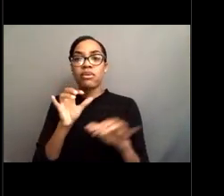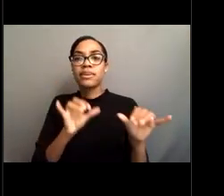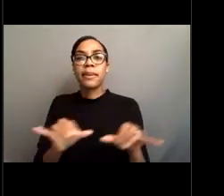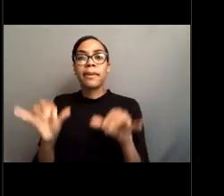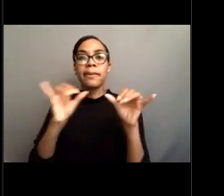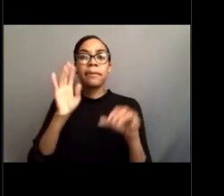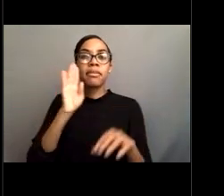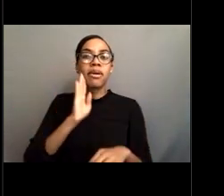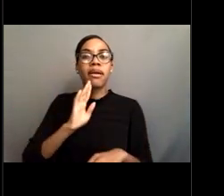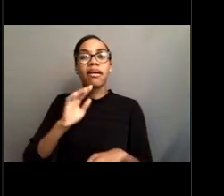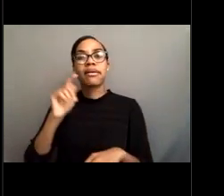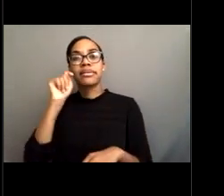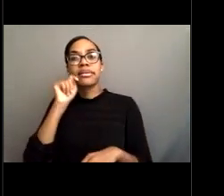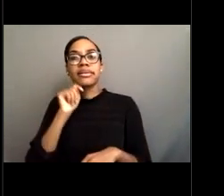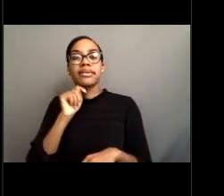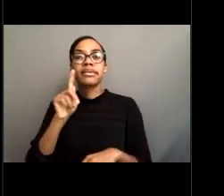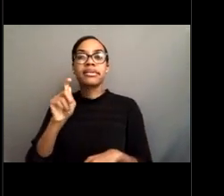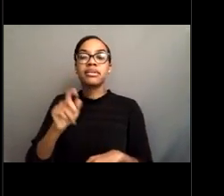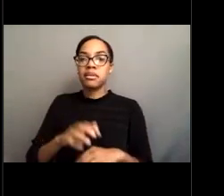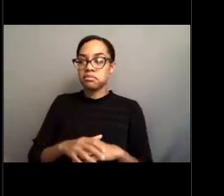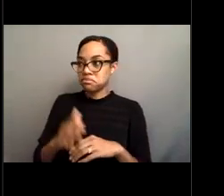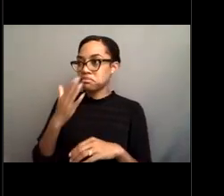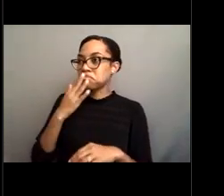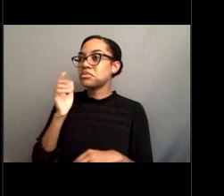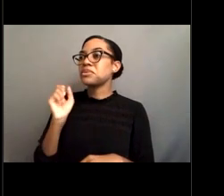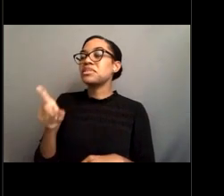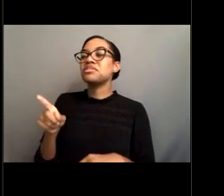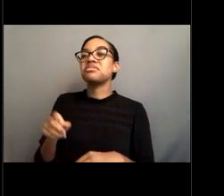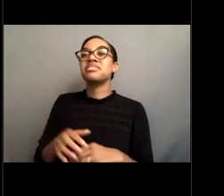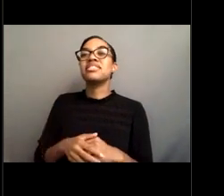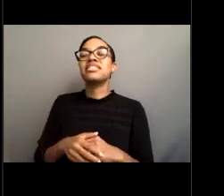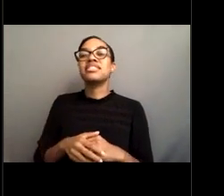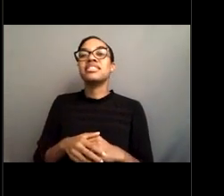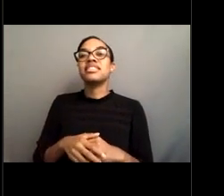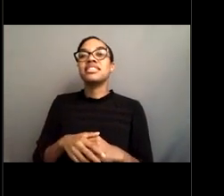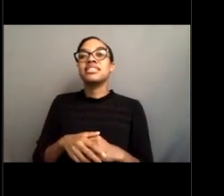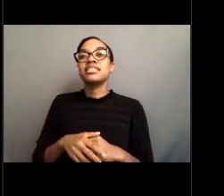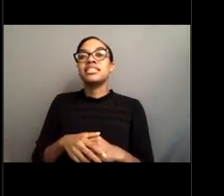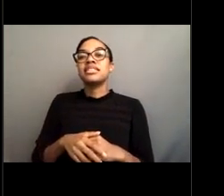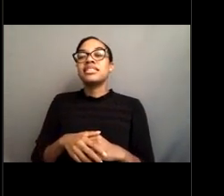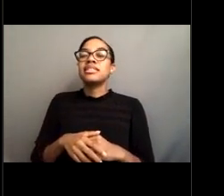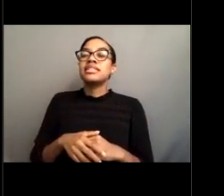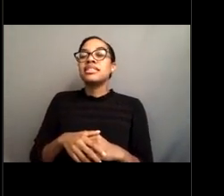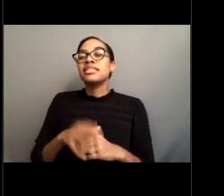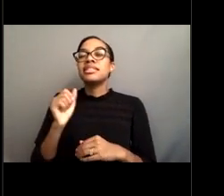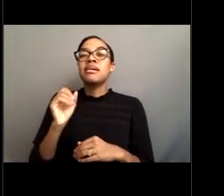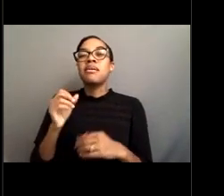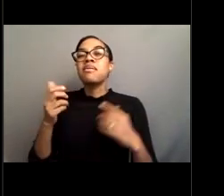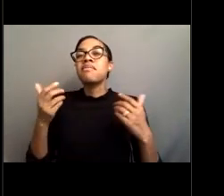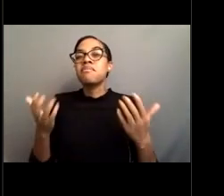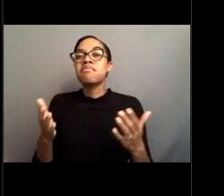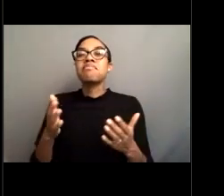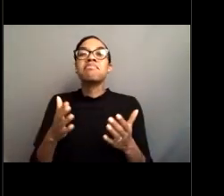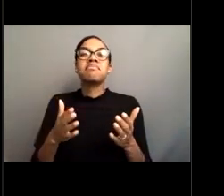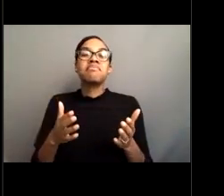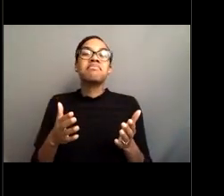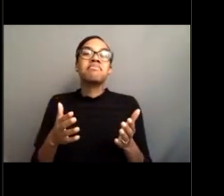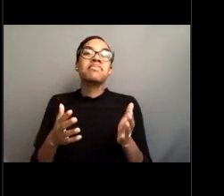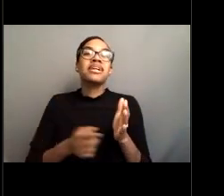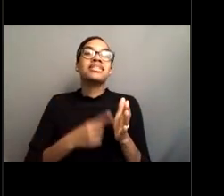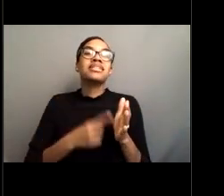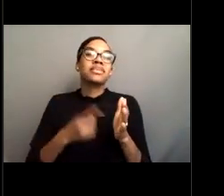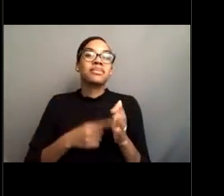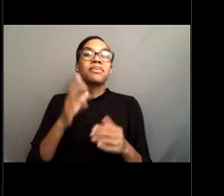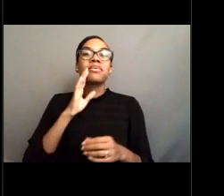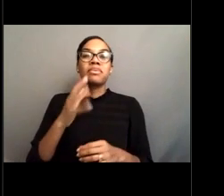brown? Yeah, so that's a good question. So this one's kind of sometimes they'll be a white, the kind of a whitish brown. That's the